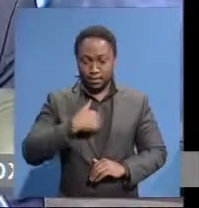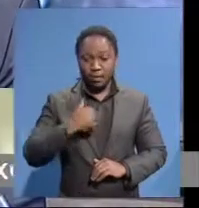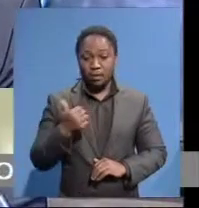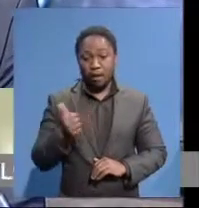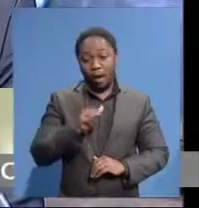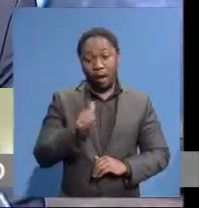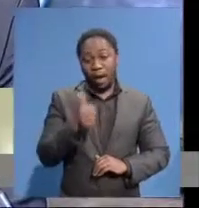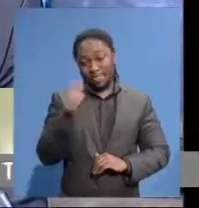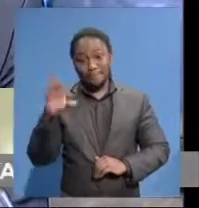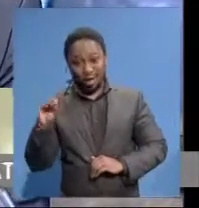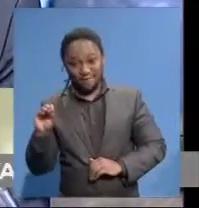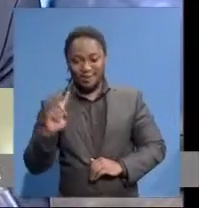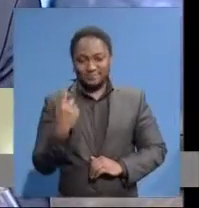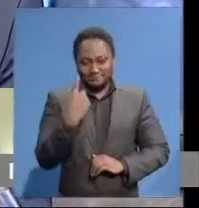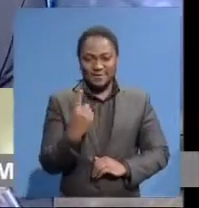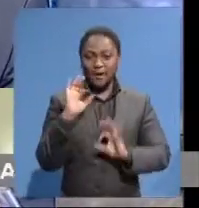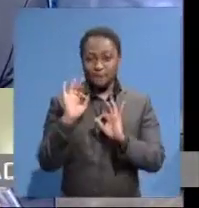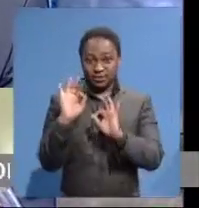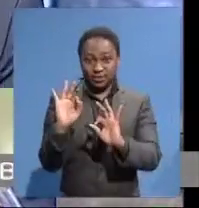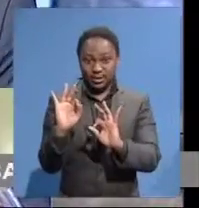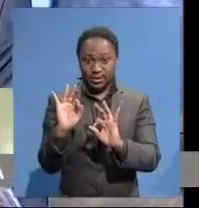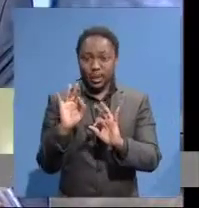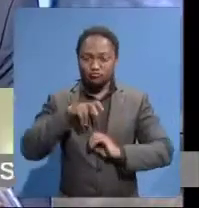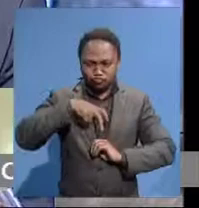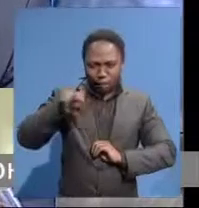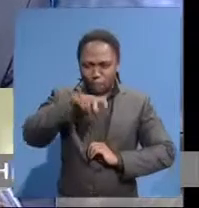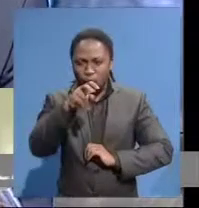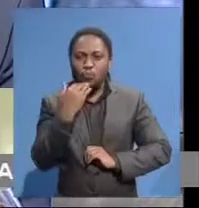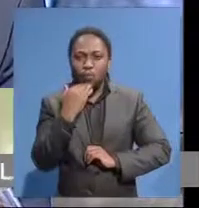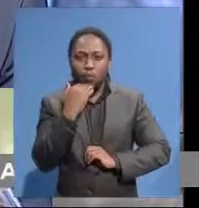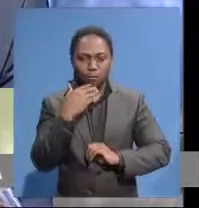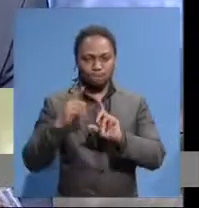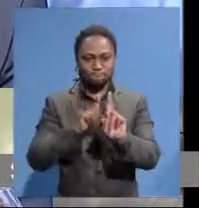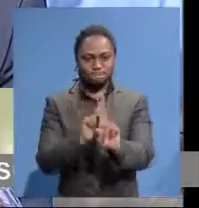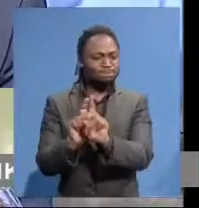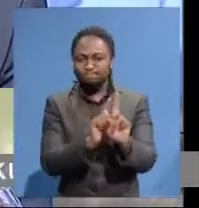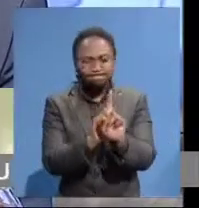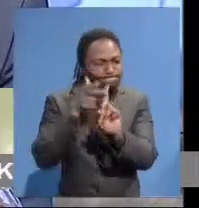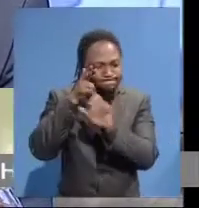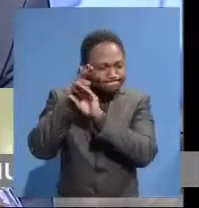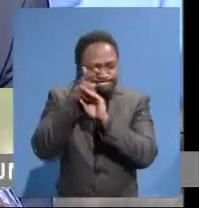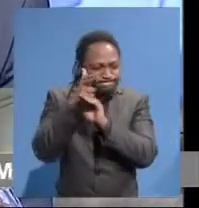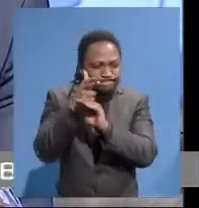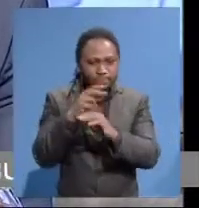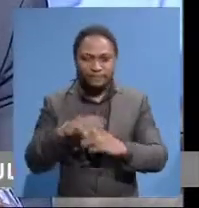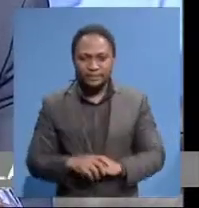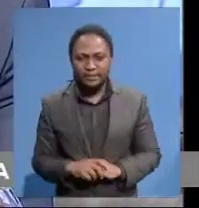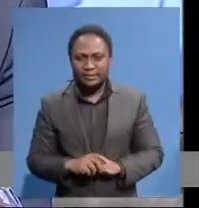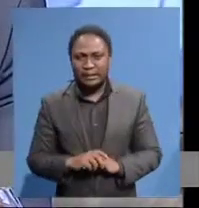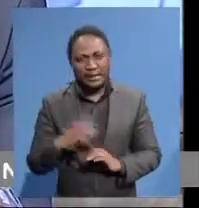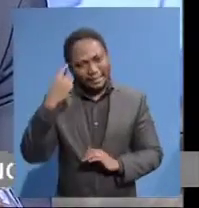camera people representing SABC traveling with Notata. And at that time, I was around, I